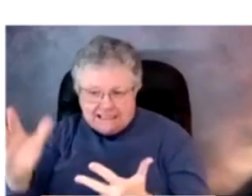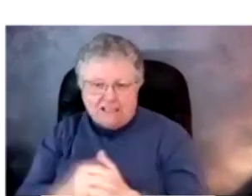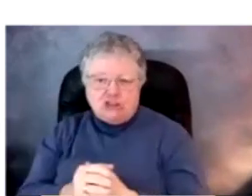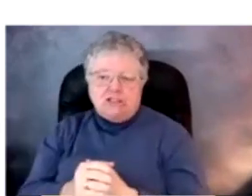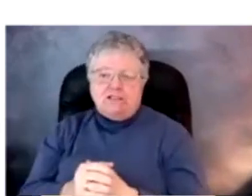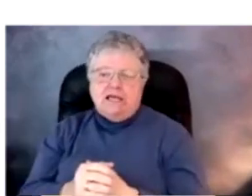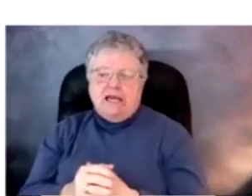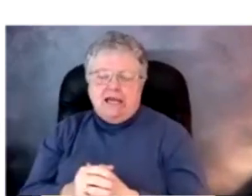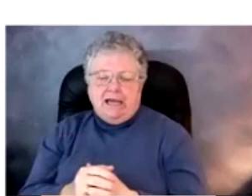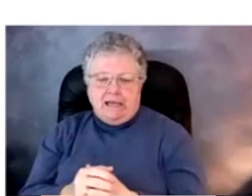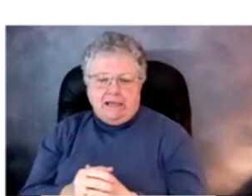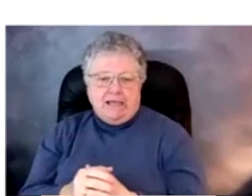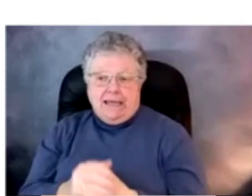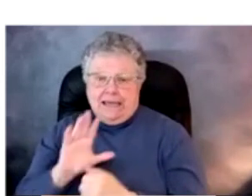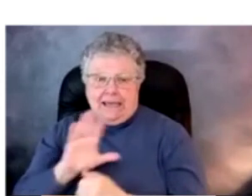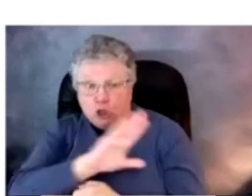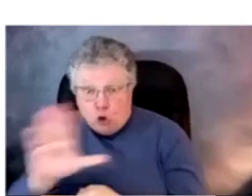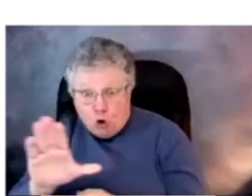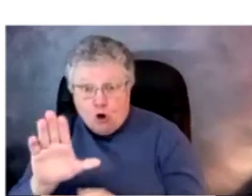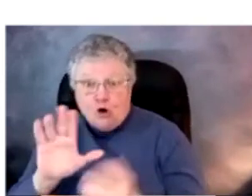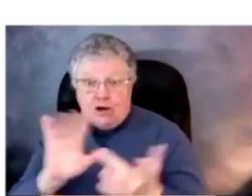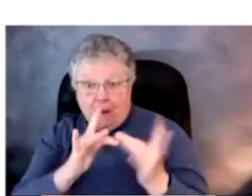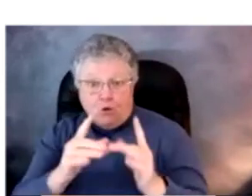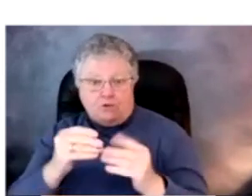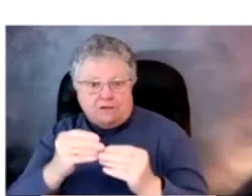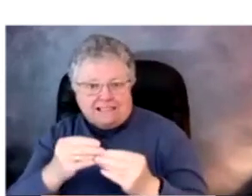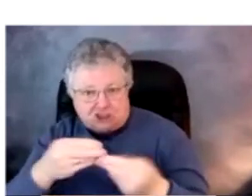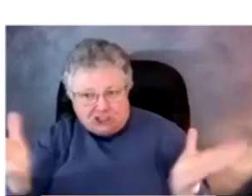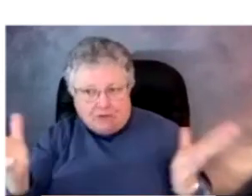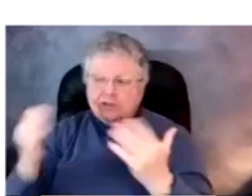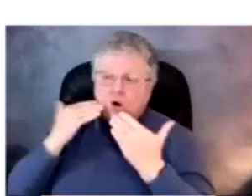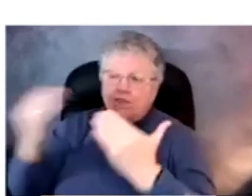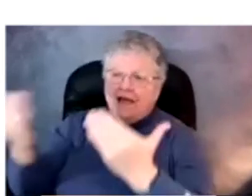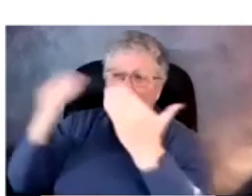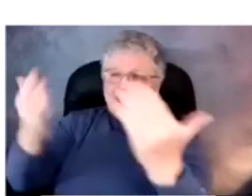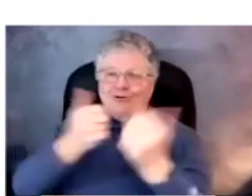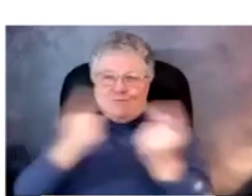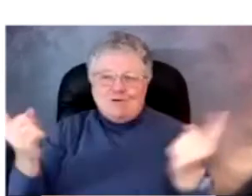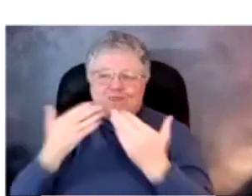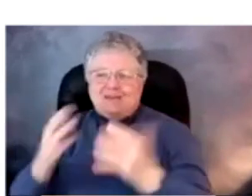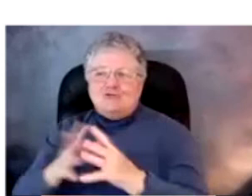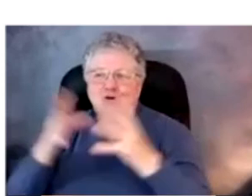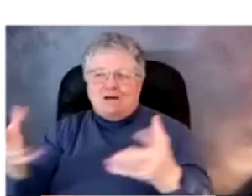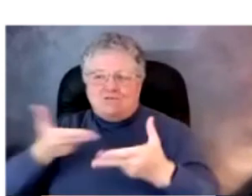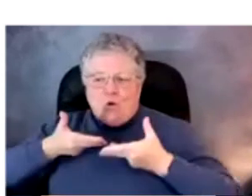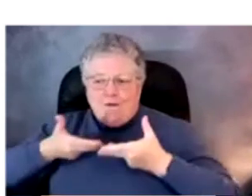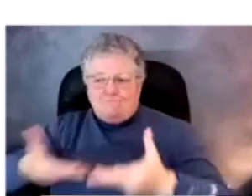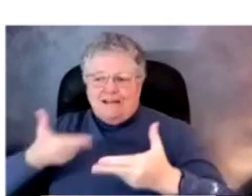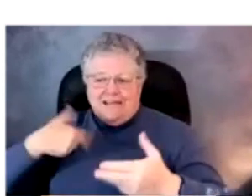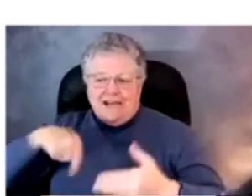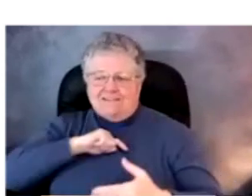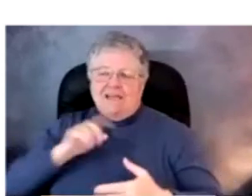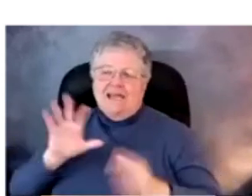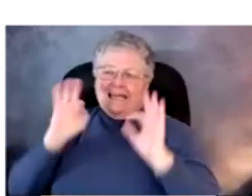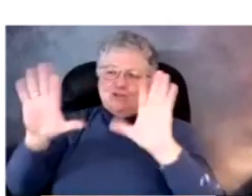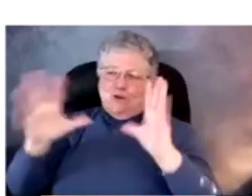with people in your networks and get the word out. Thank you, everyone. Thank you. Thanks so much for having us. It's great. We hope to